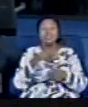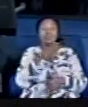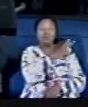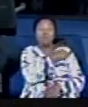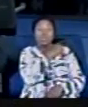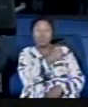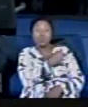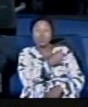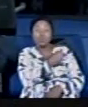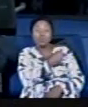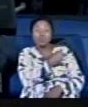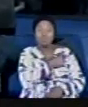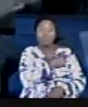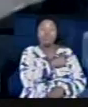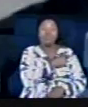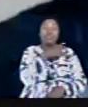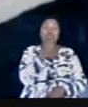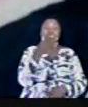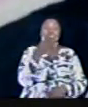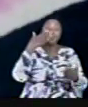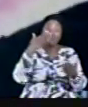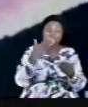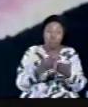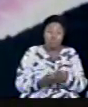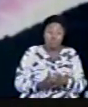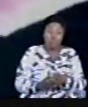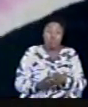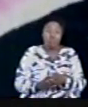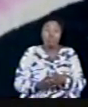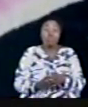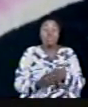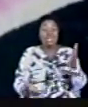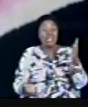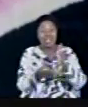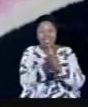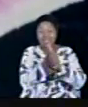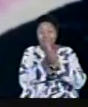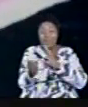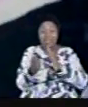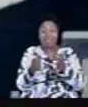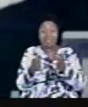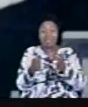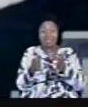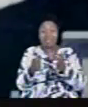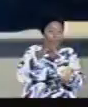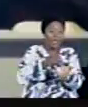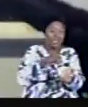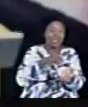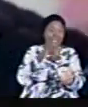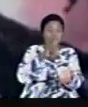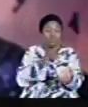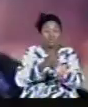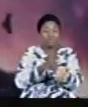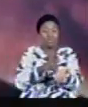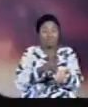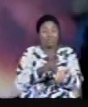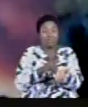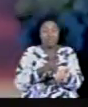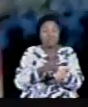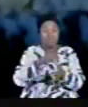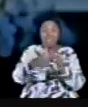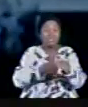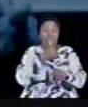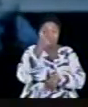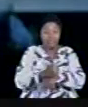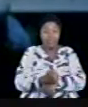good, effective, expert medical doctors confirmed, and they said she